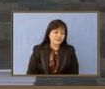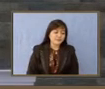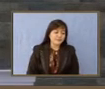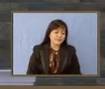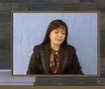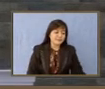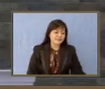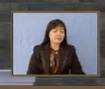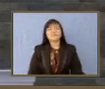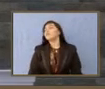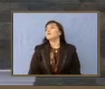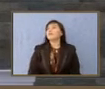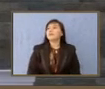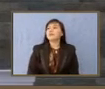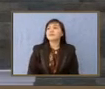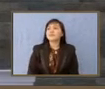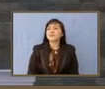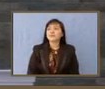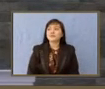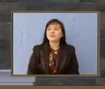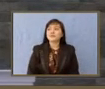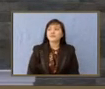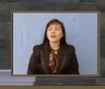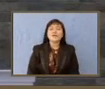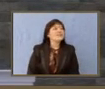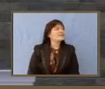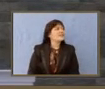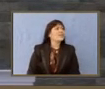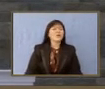pong revival at doon sa ating